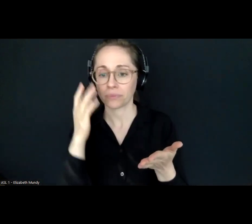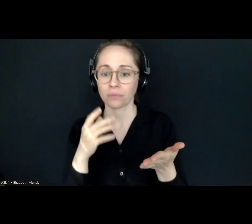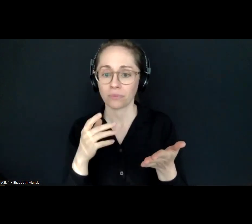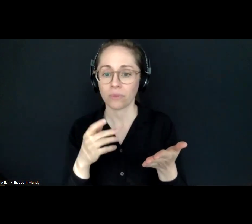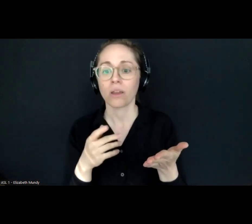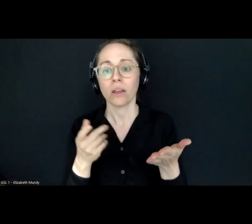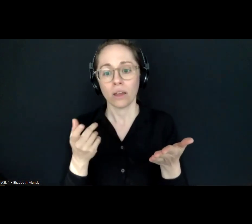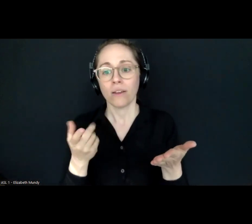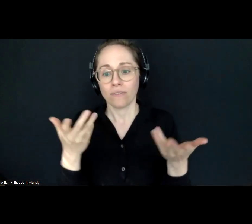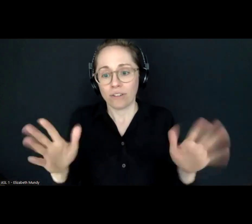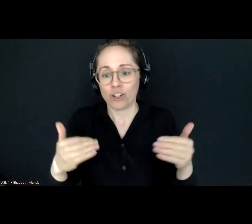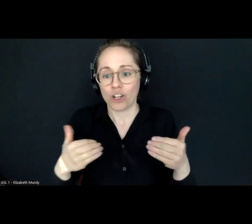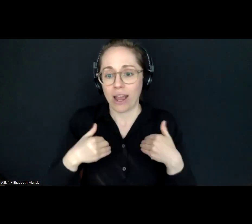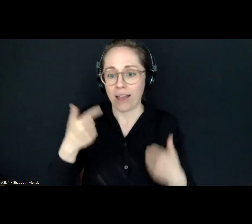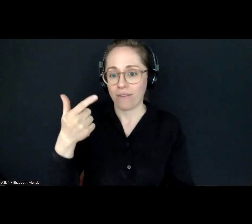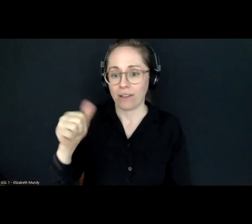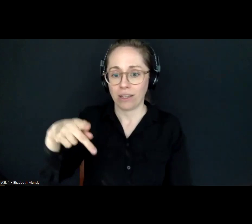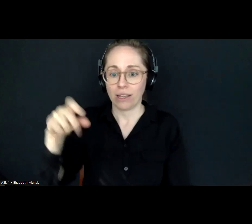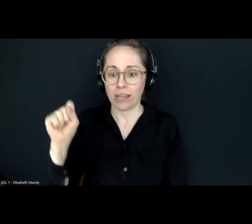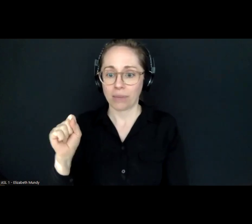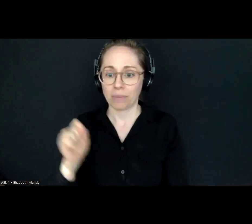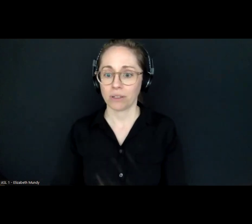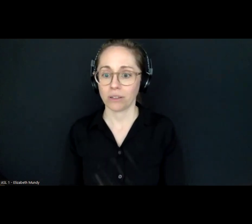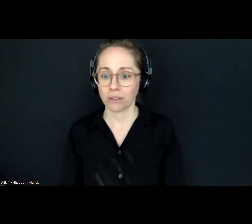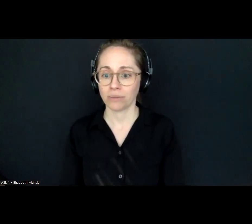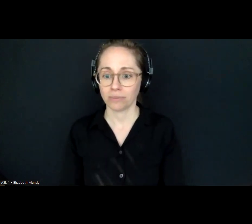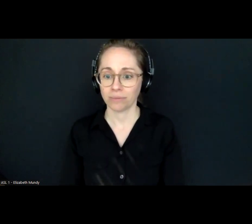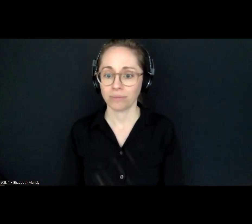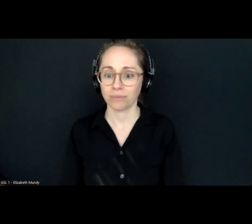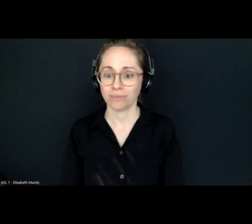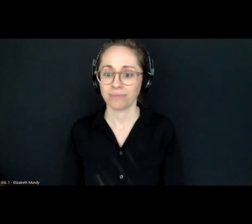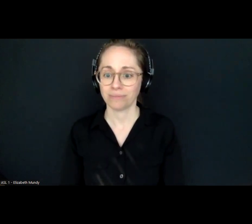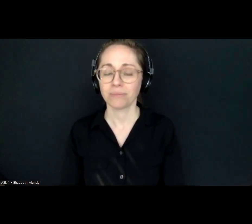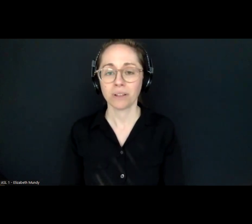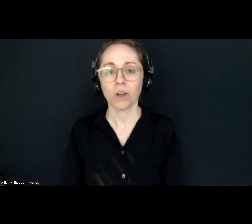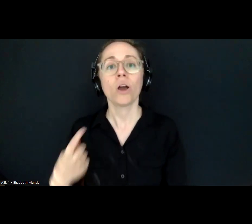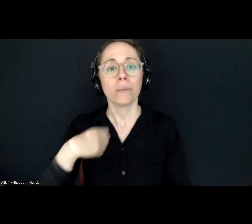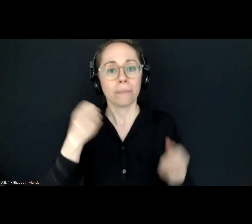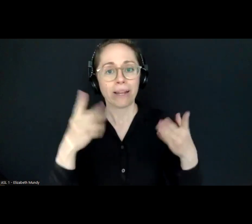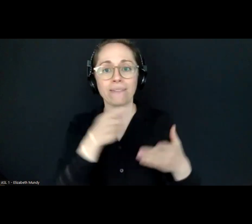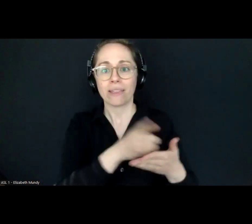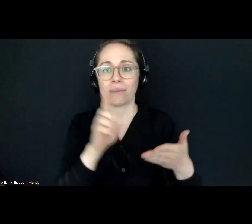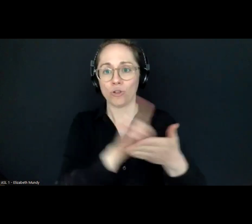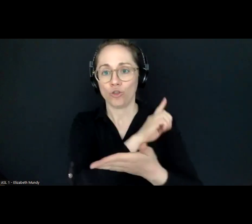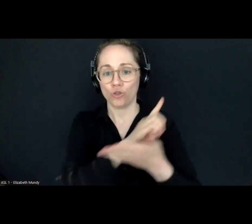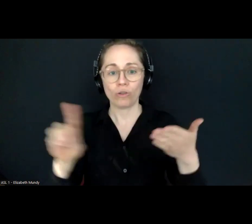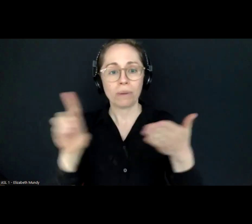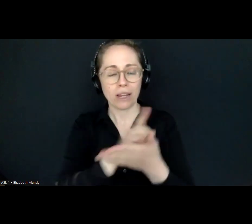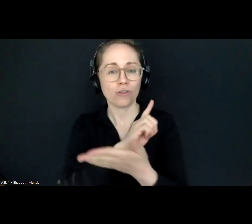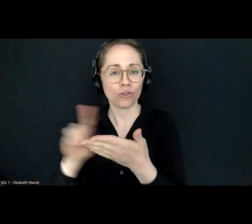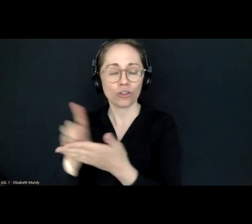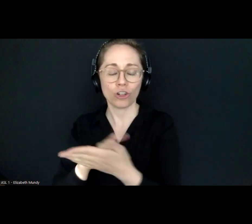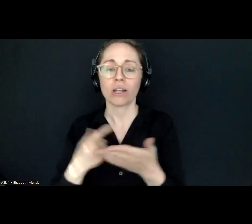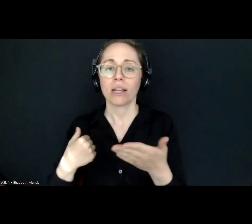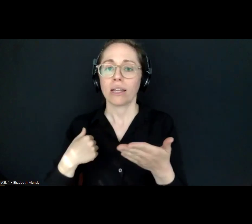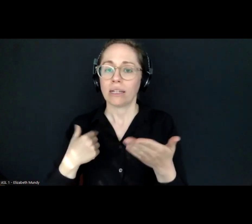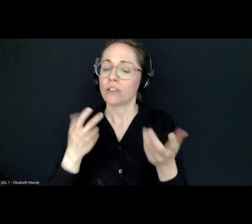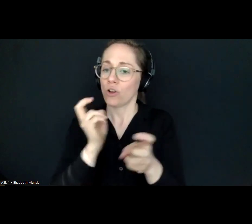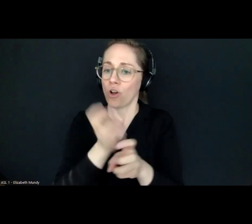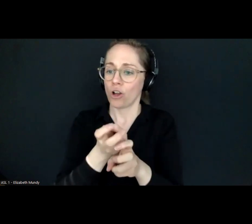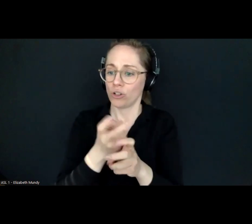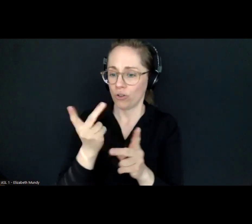gaps. Many underrepresented groups experience discrimination at a number of intersections, and it's important that we think about where